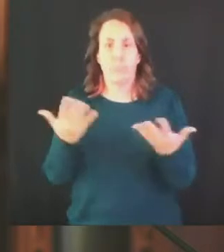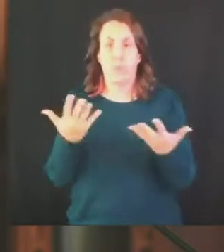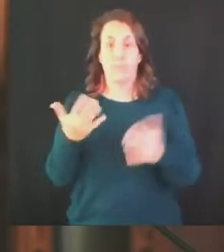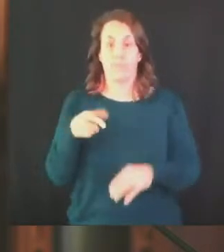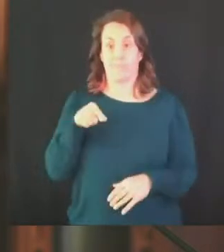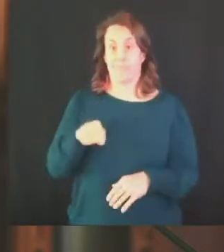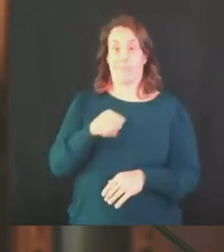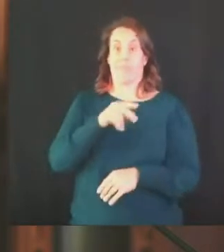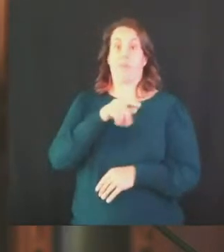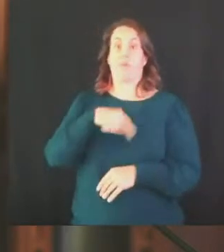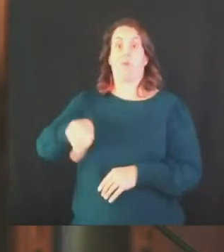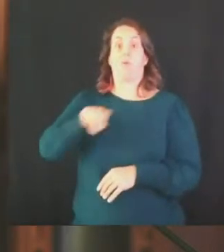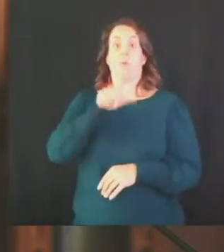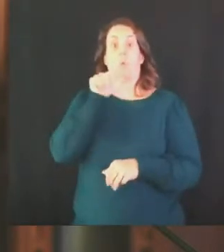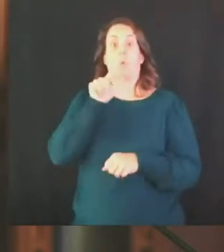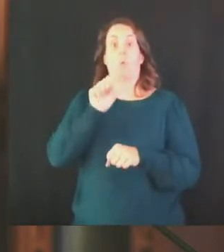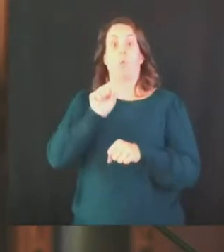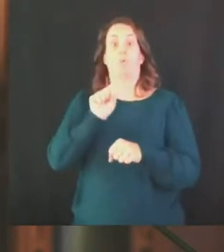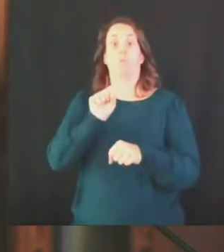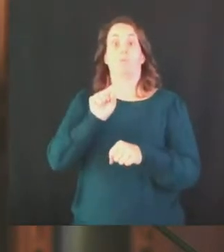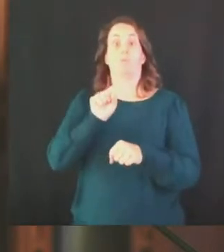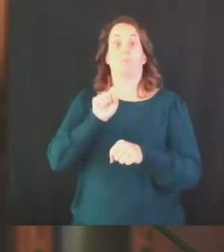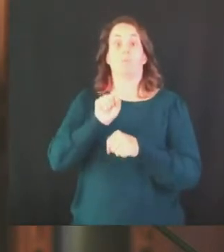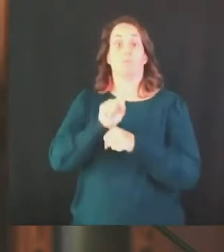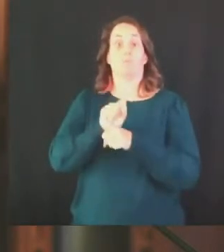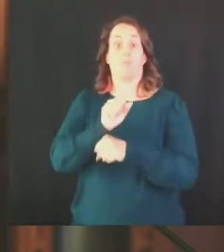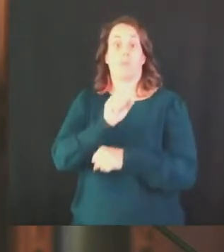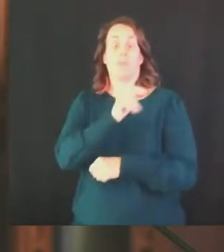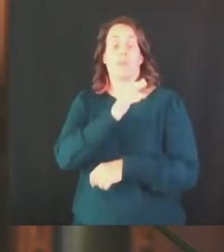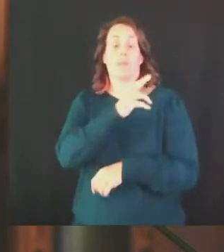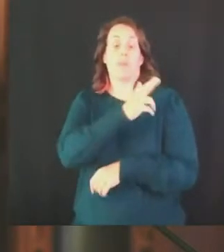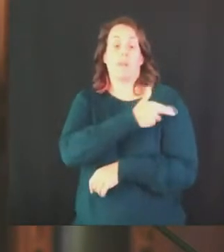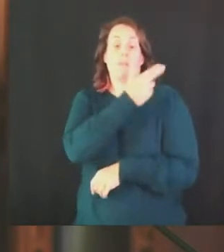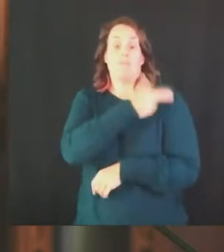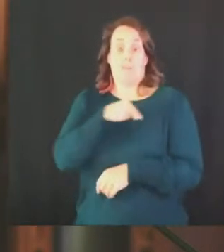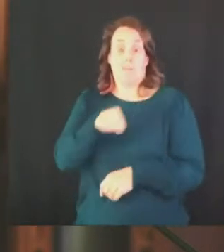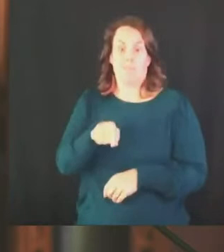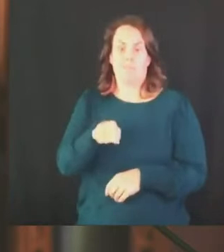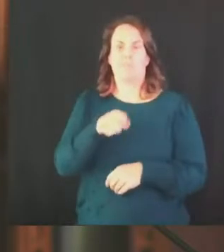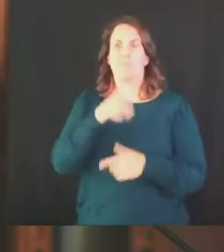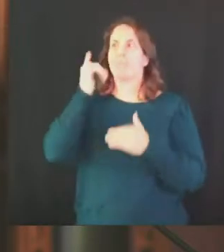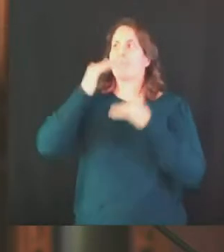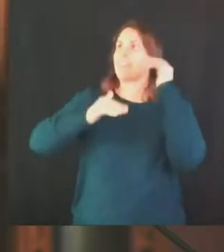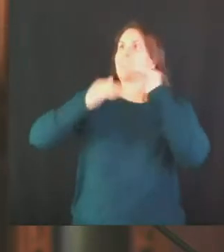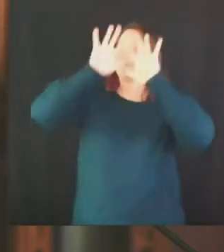I'm not saying that it is not possible, but what we are saying, what we do know, is that